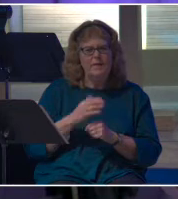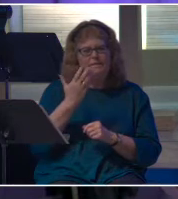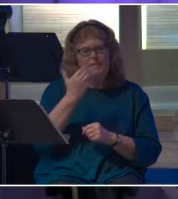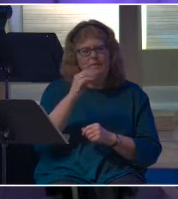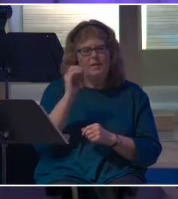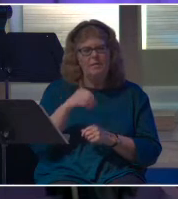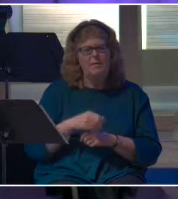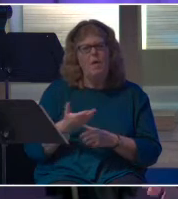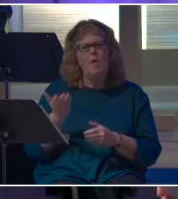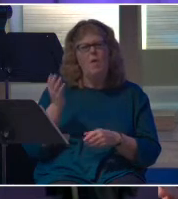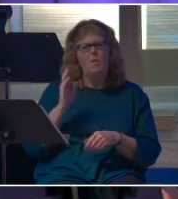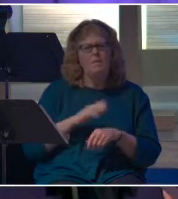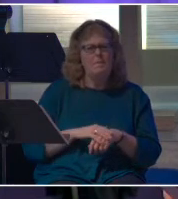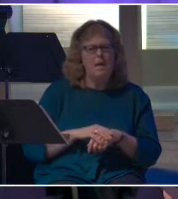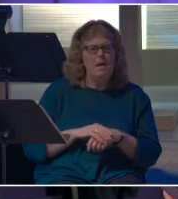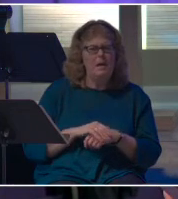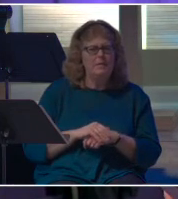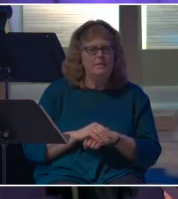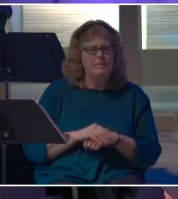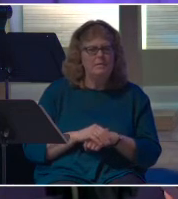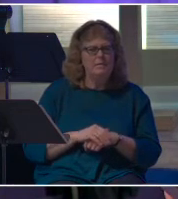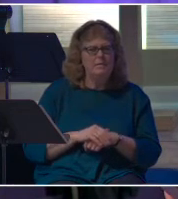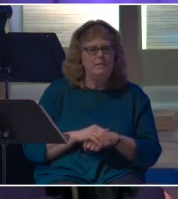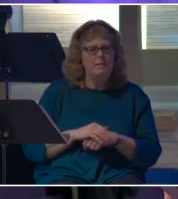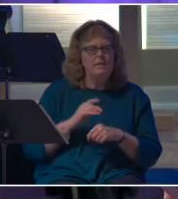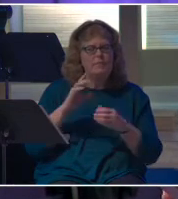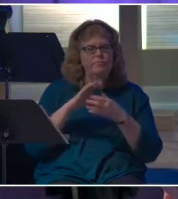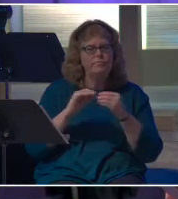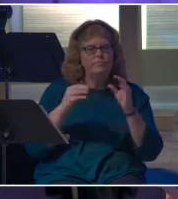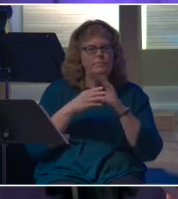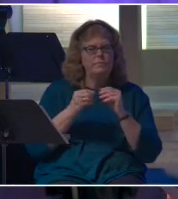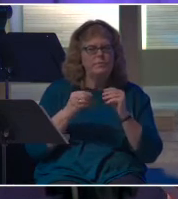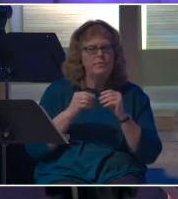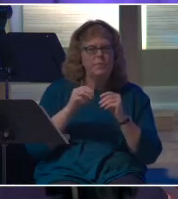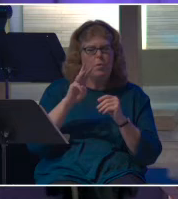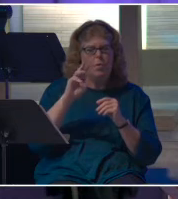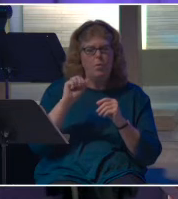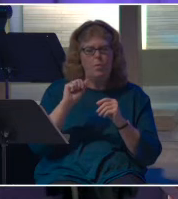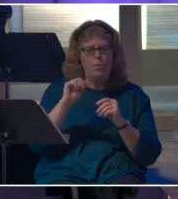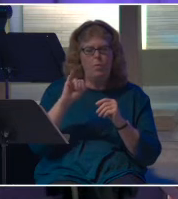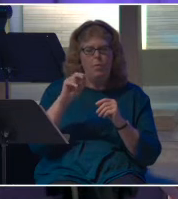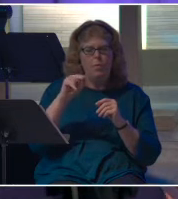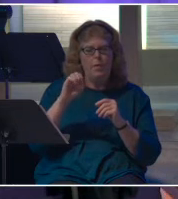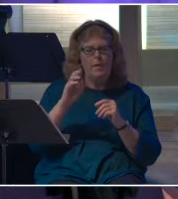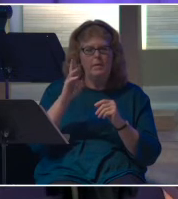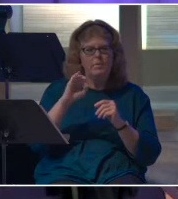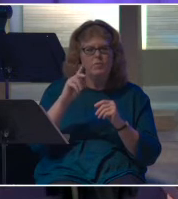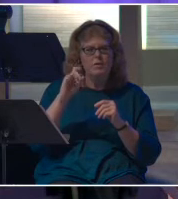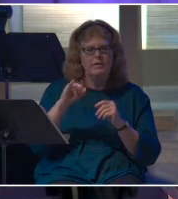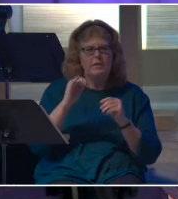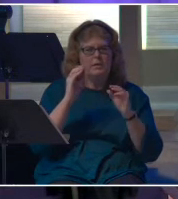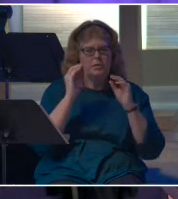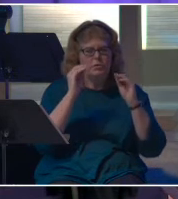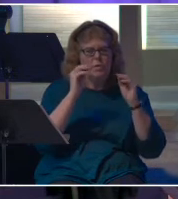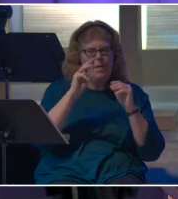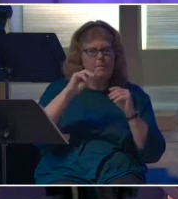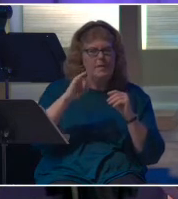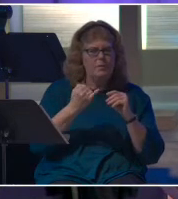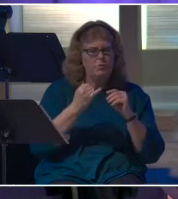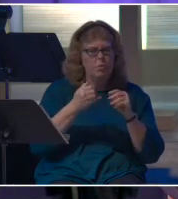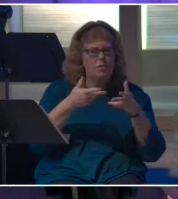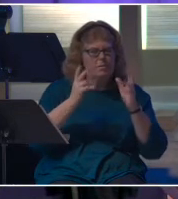15%. Come on. There's a story where Wayne Gretzky taught Michael Jordan how to tip when they were